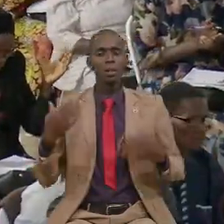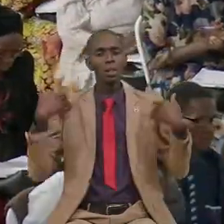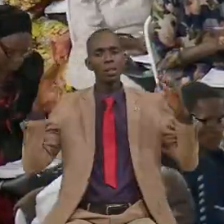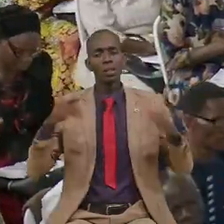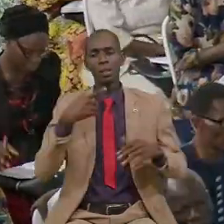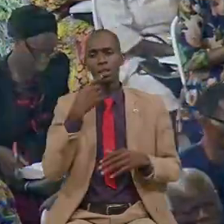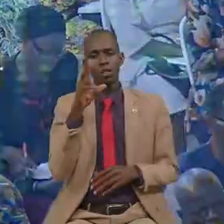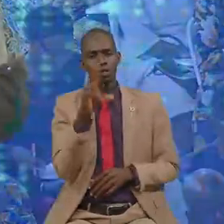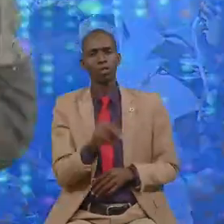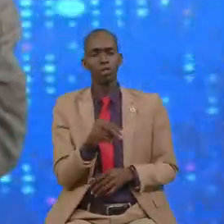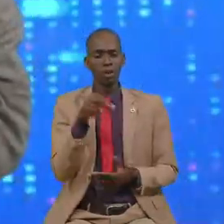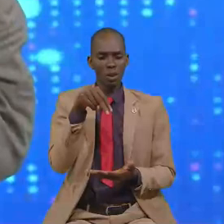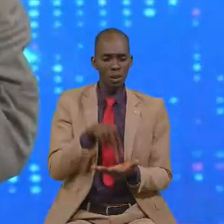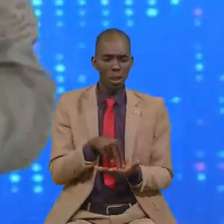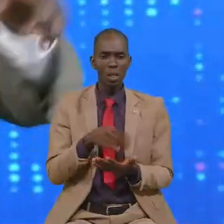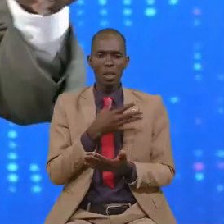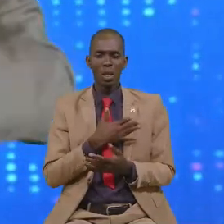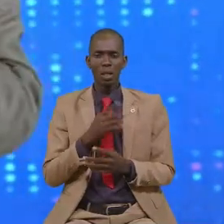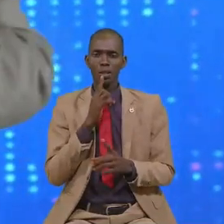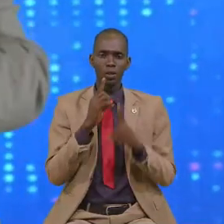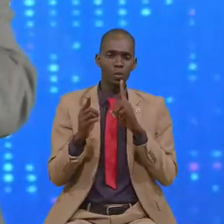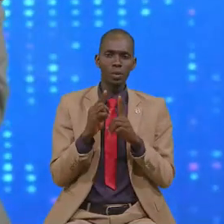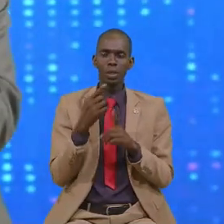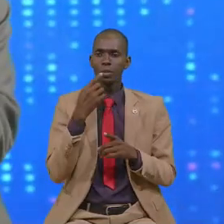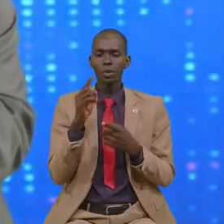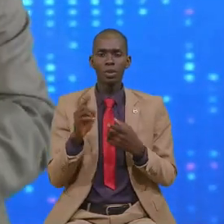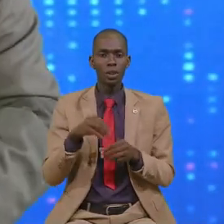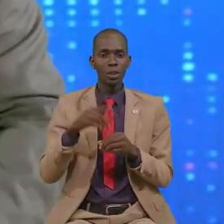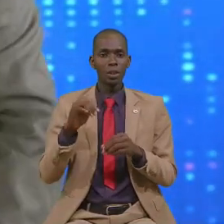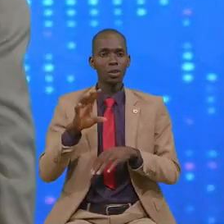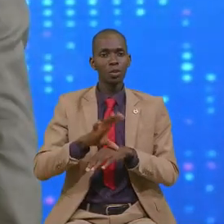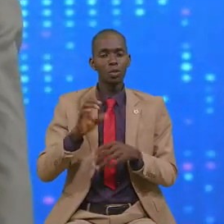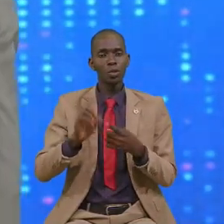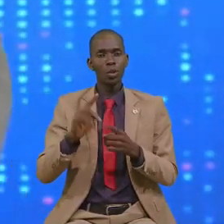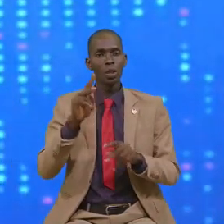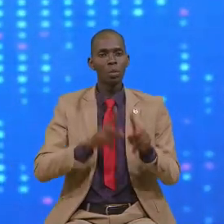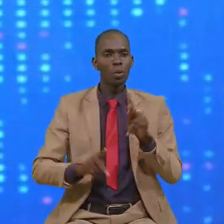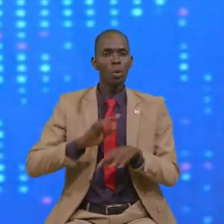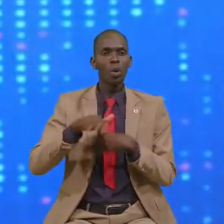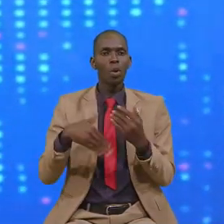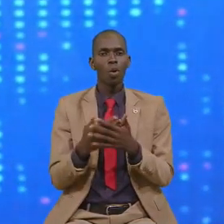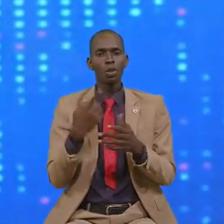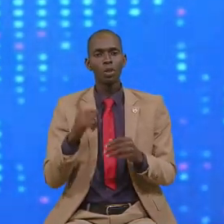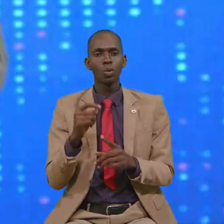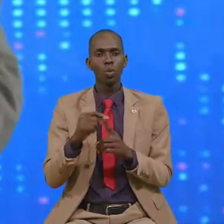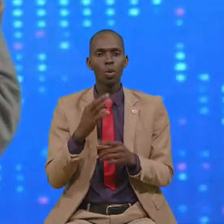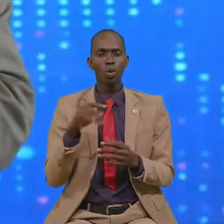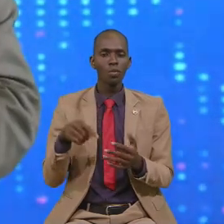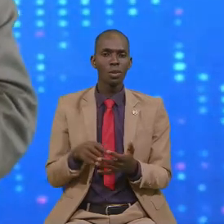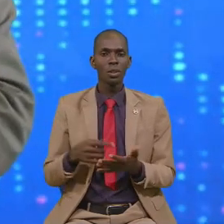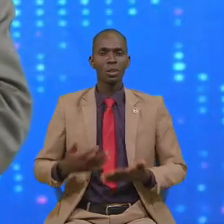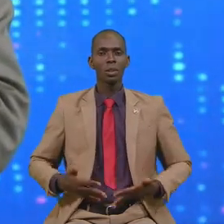stand and speak in the temple to the people all the words of this life. Verse